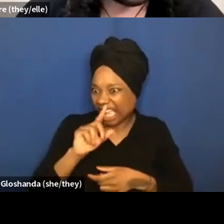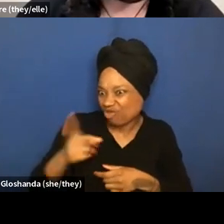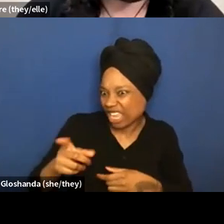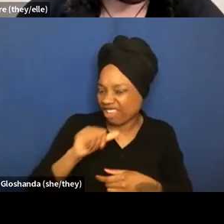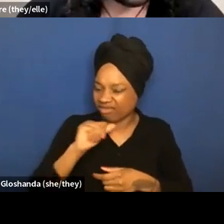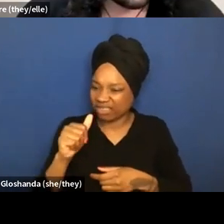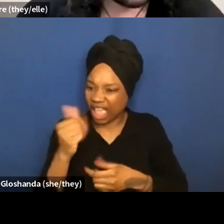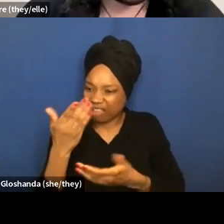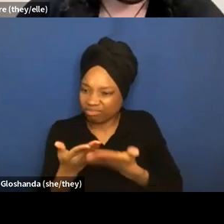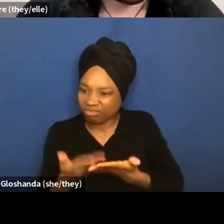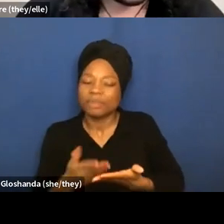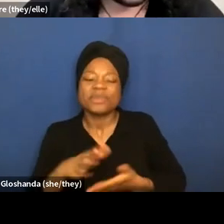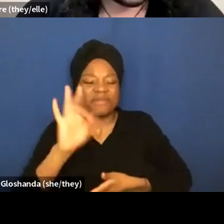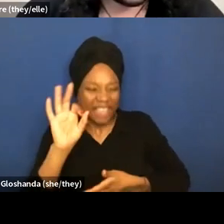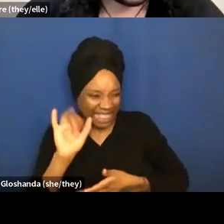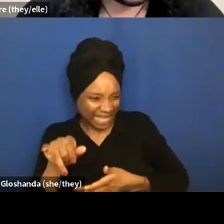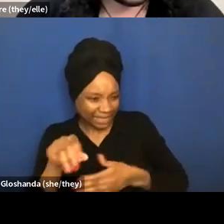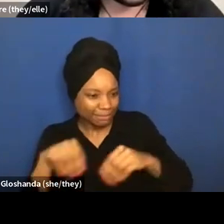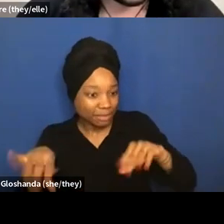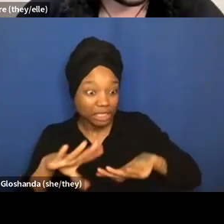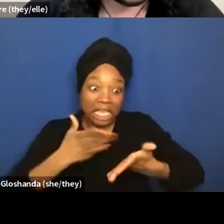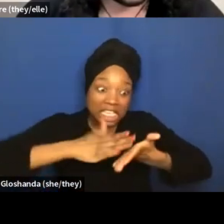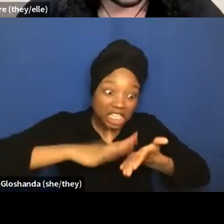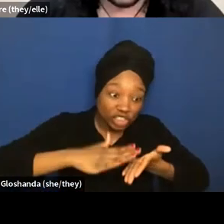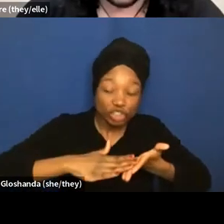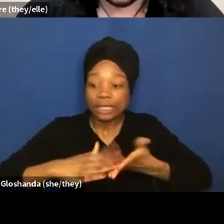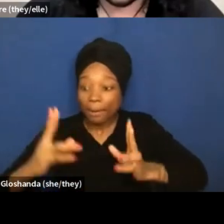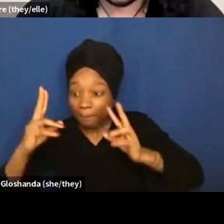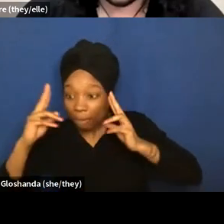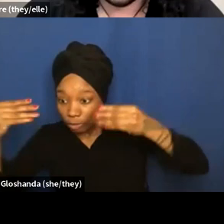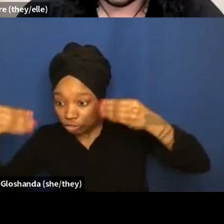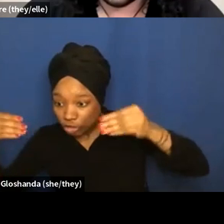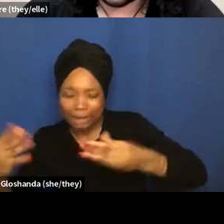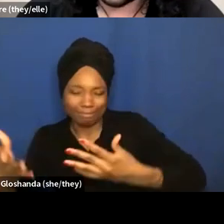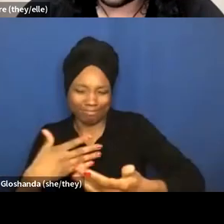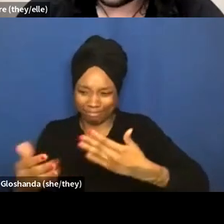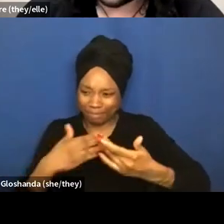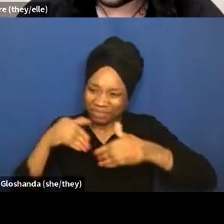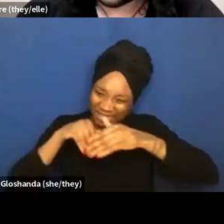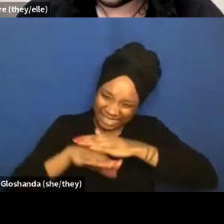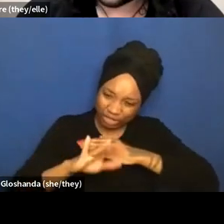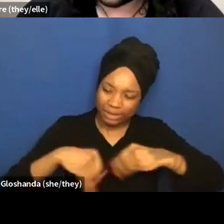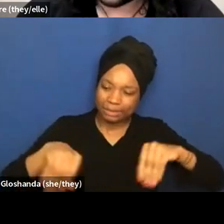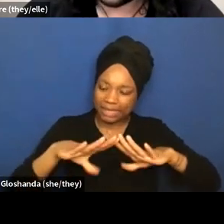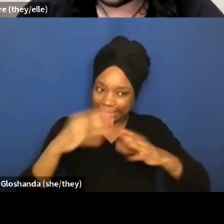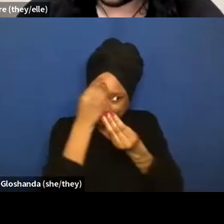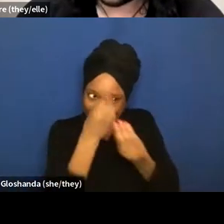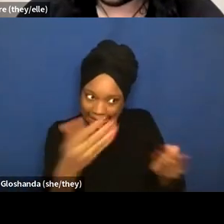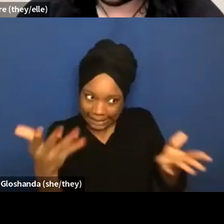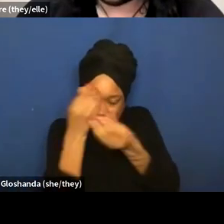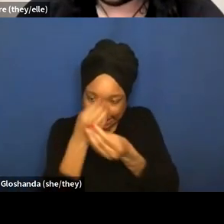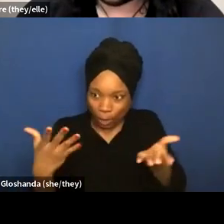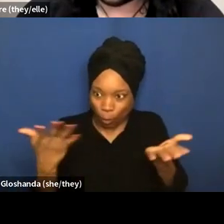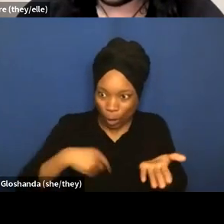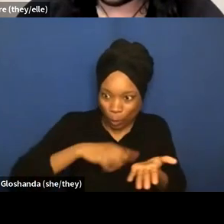barbershop, the like, you know, the faith space, wherever that is, and go into those spaces and be like, let me share some of these things that we're learning and growing so we can potentially like,